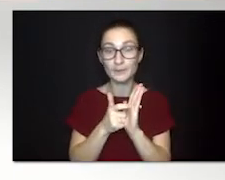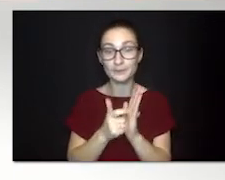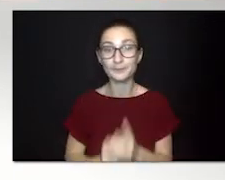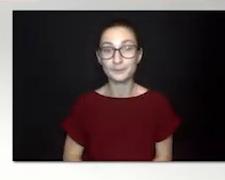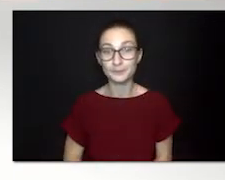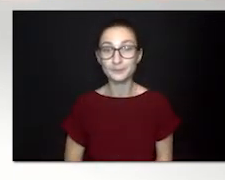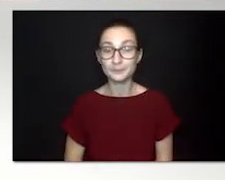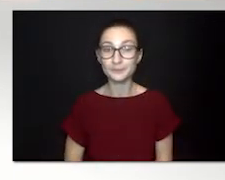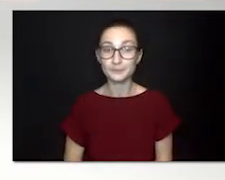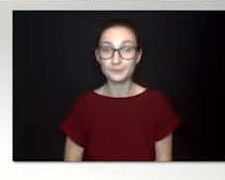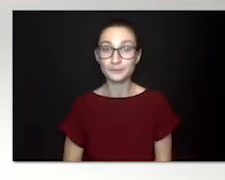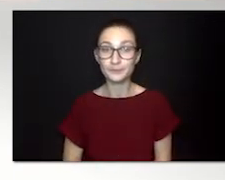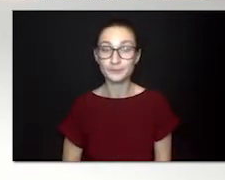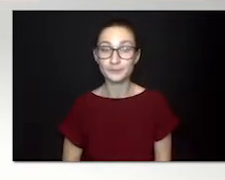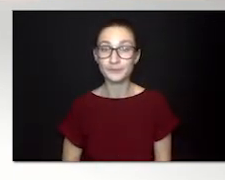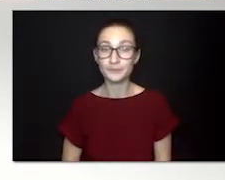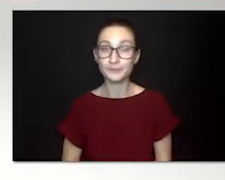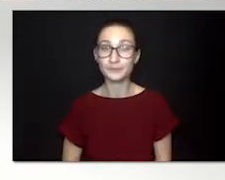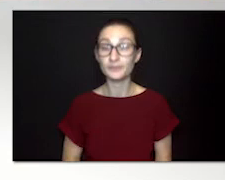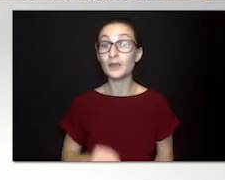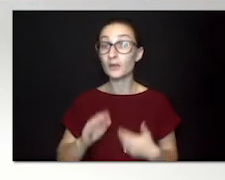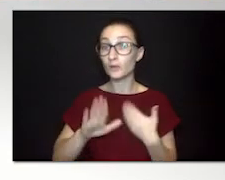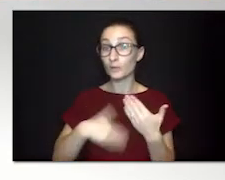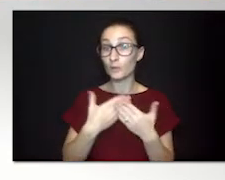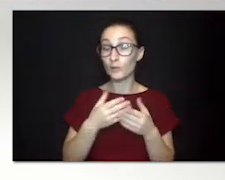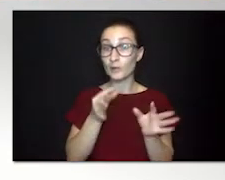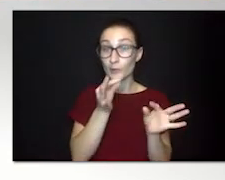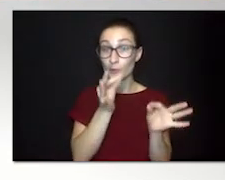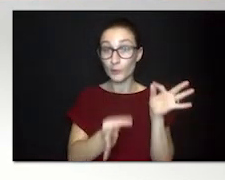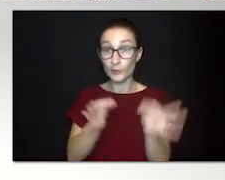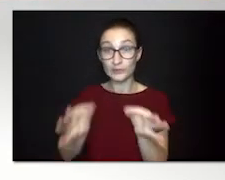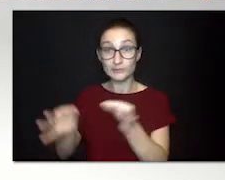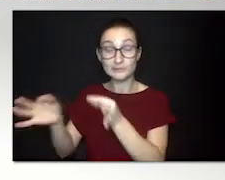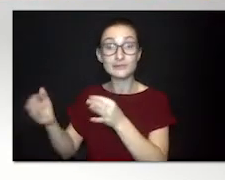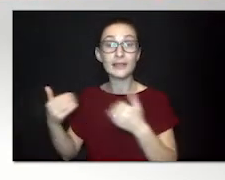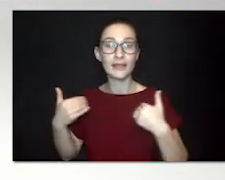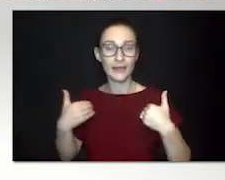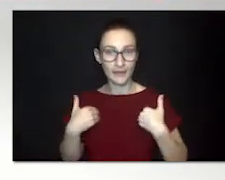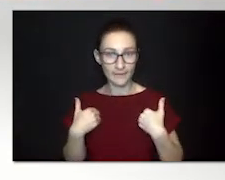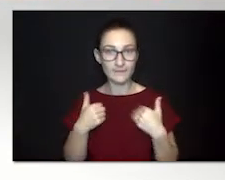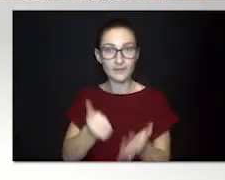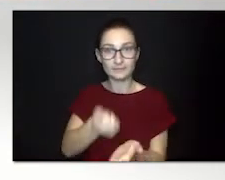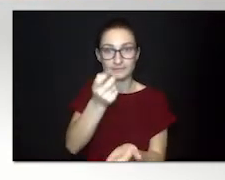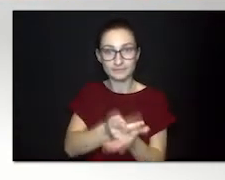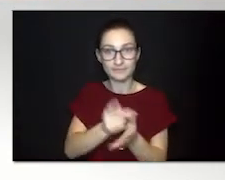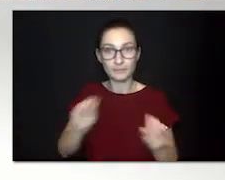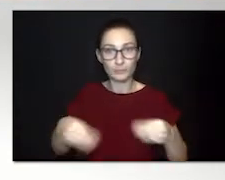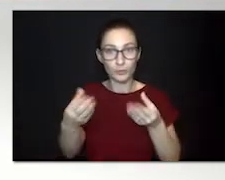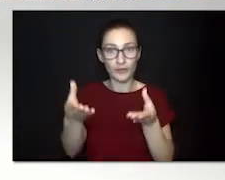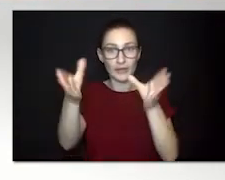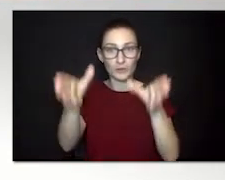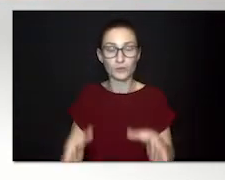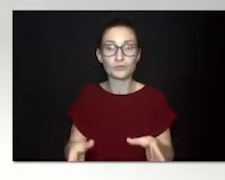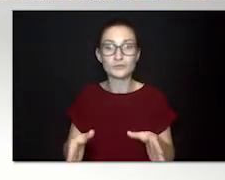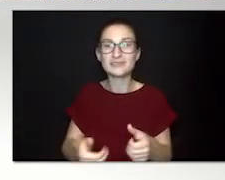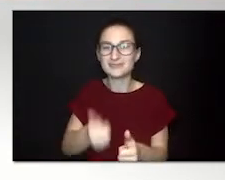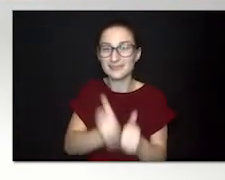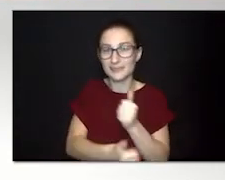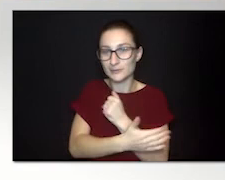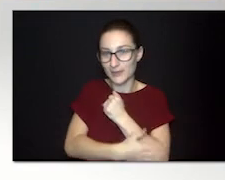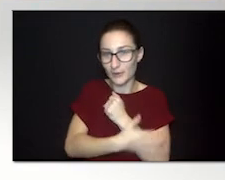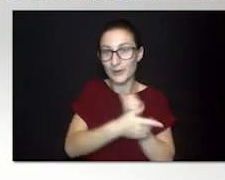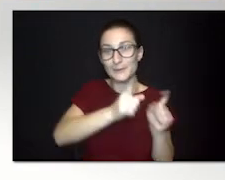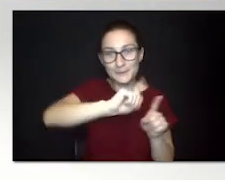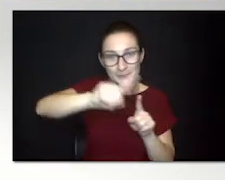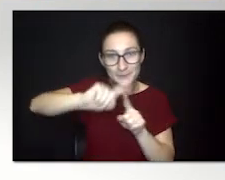have to take, and the clerks all have authorized providers for these classes. So they actually have a list because